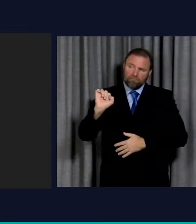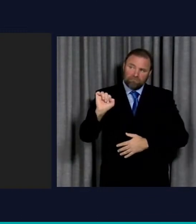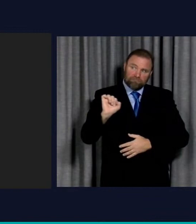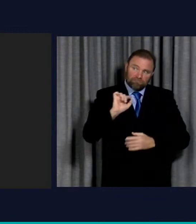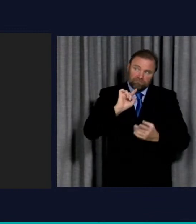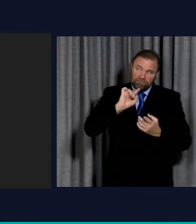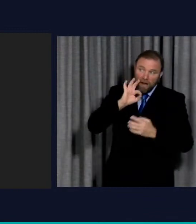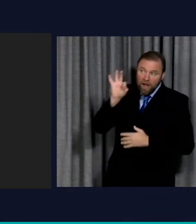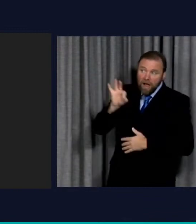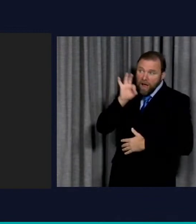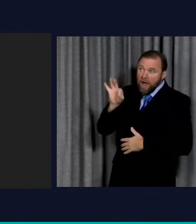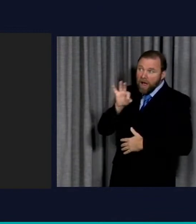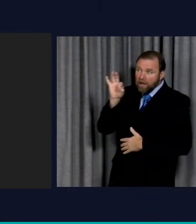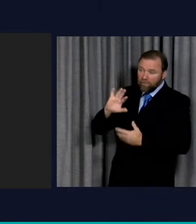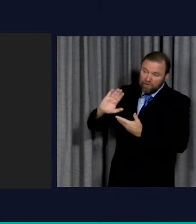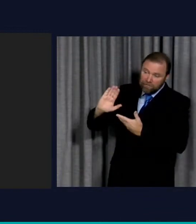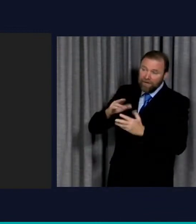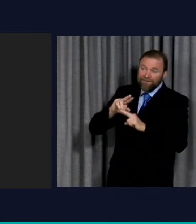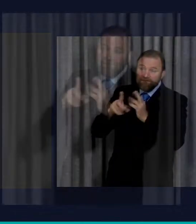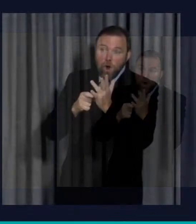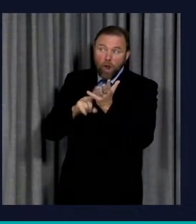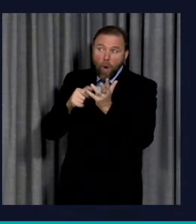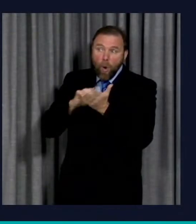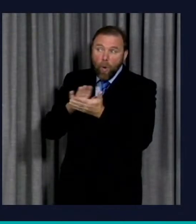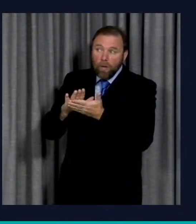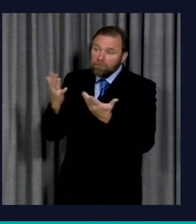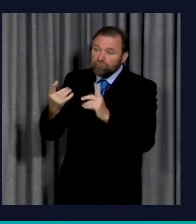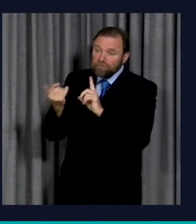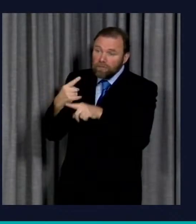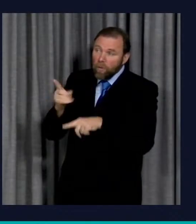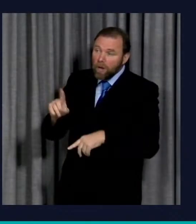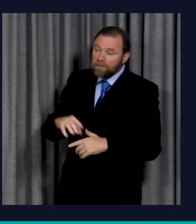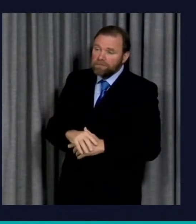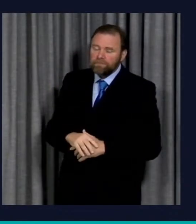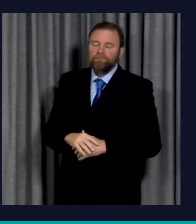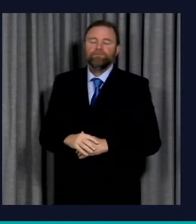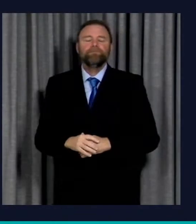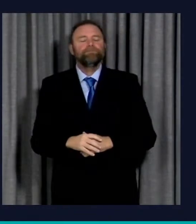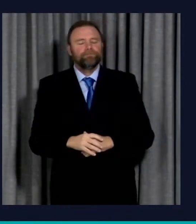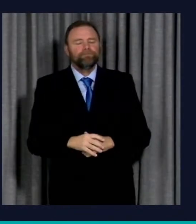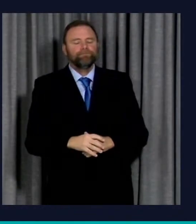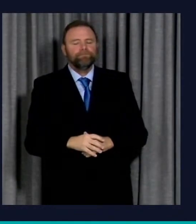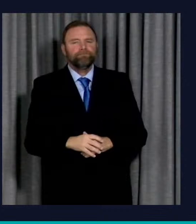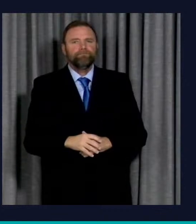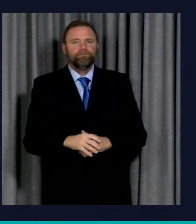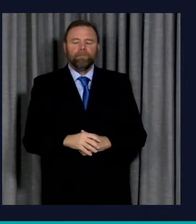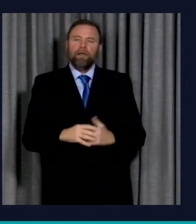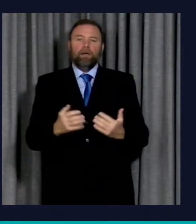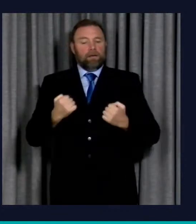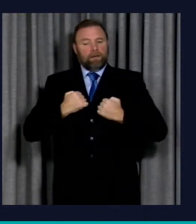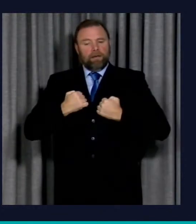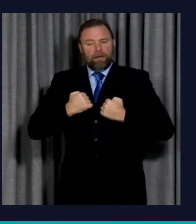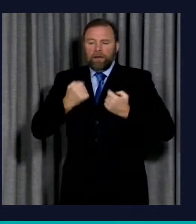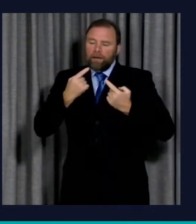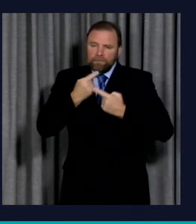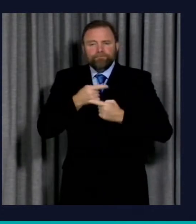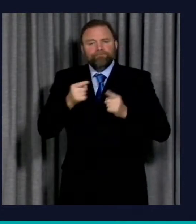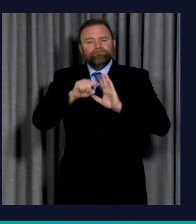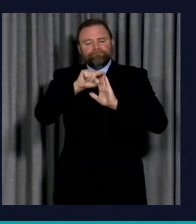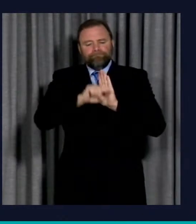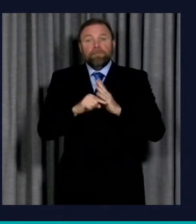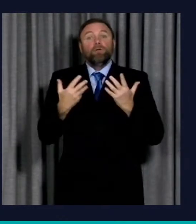had to calls for the reintroduction of furlough? Well, the measures that we have announced today